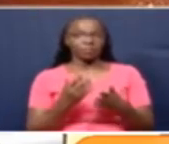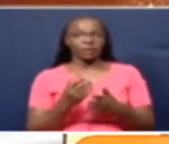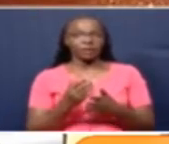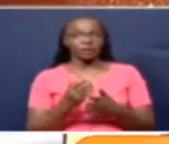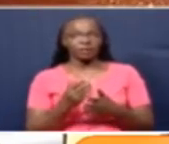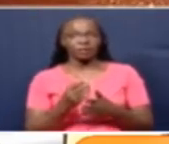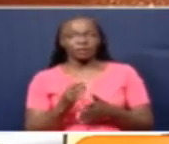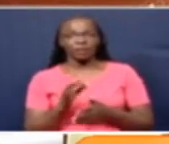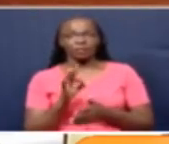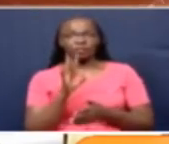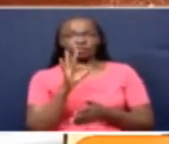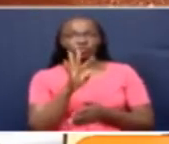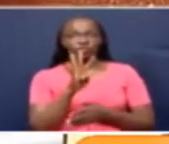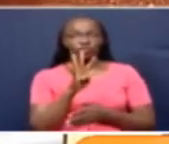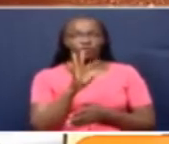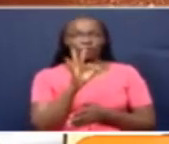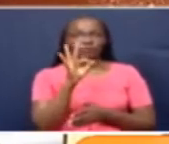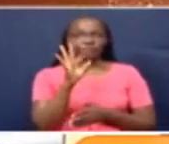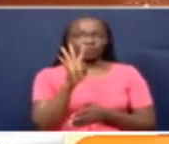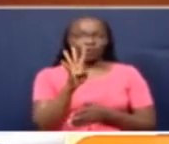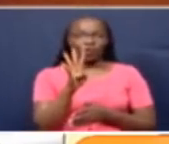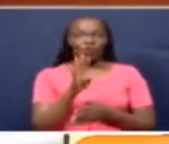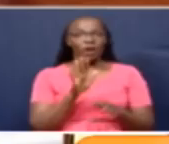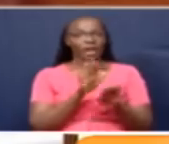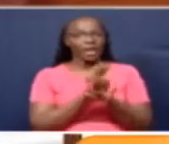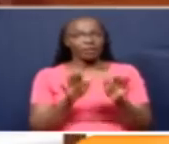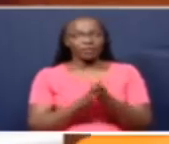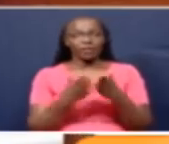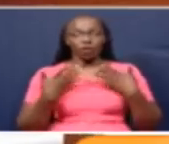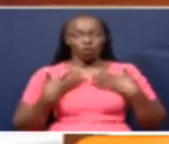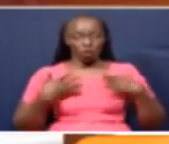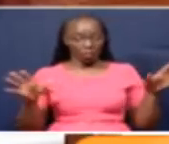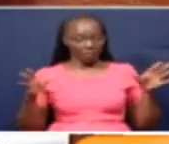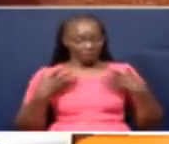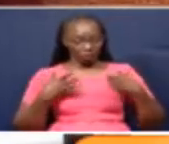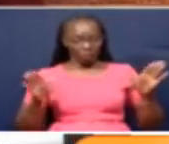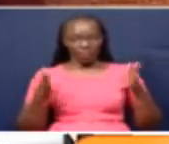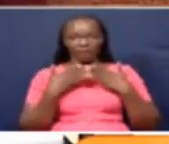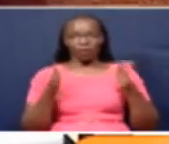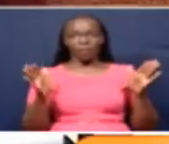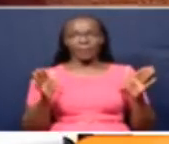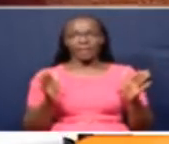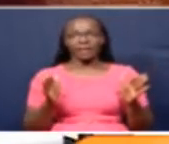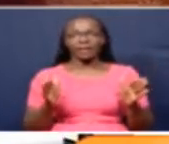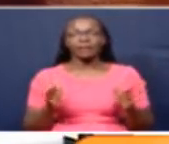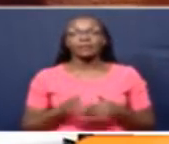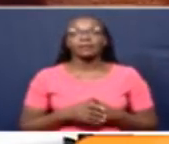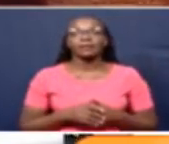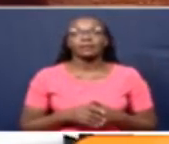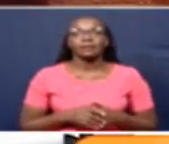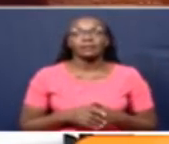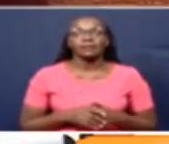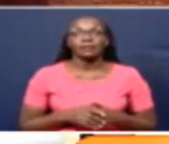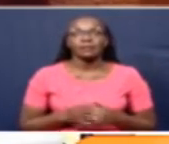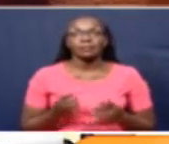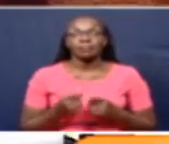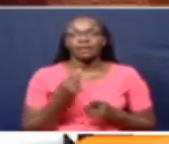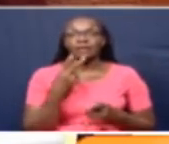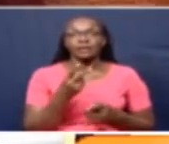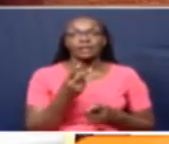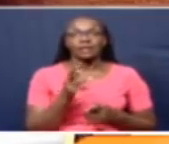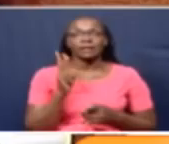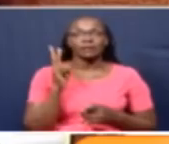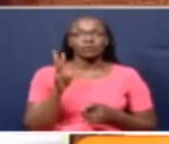comes open, the tie is all open. I say, Barack, go home. He had an accident, you know, a car accident. I know. Yeah, God rest